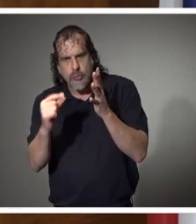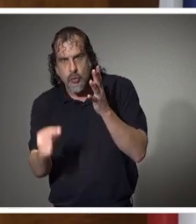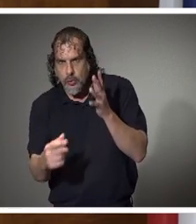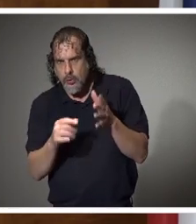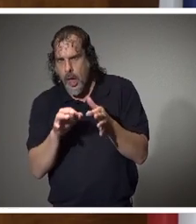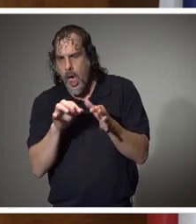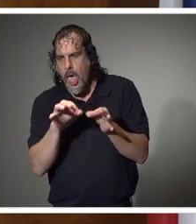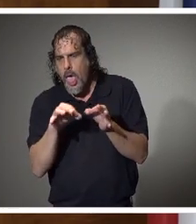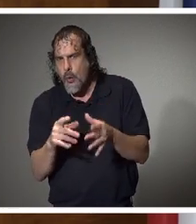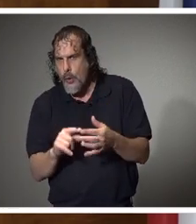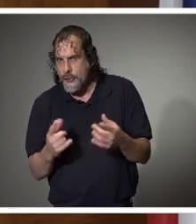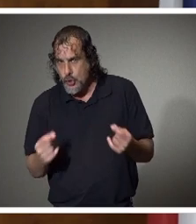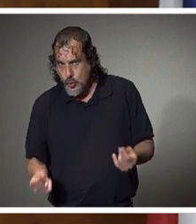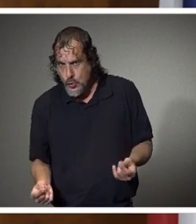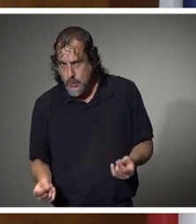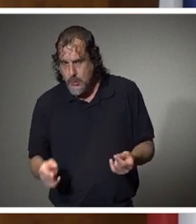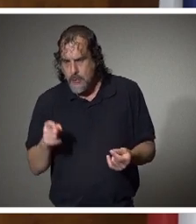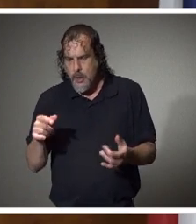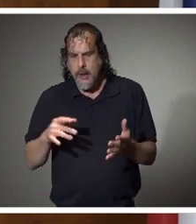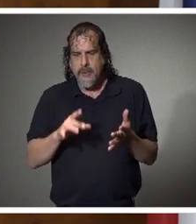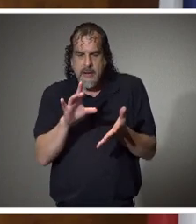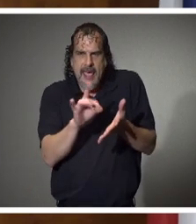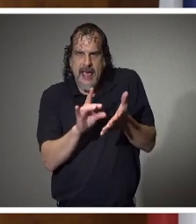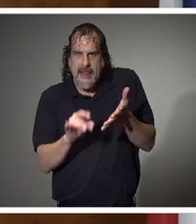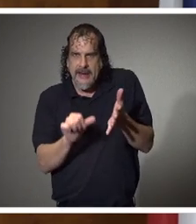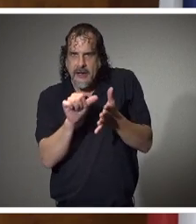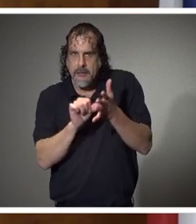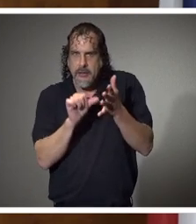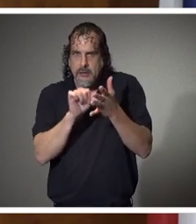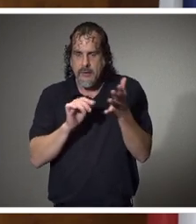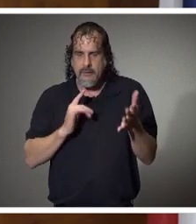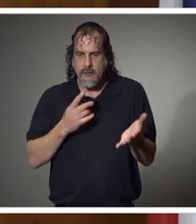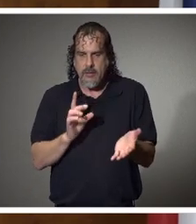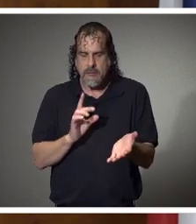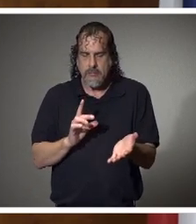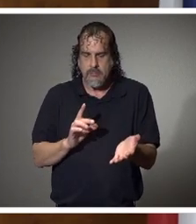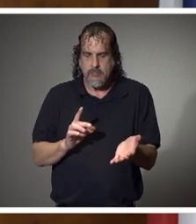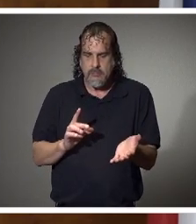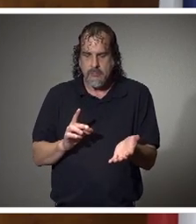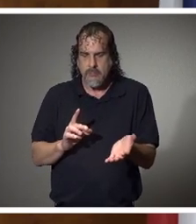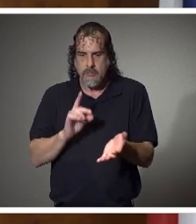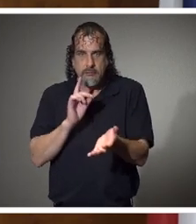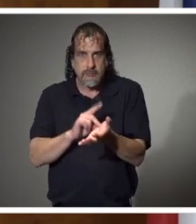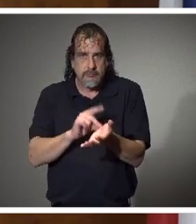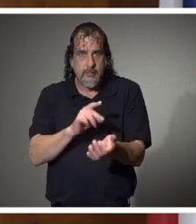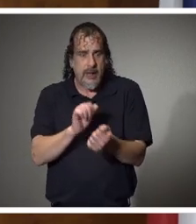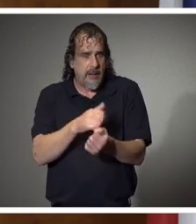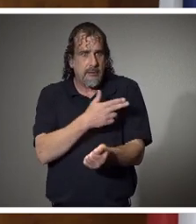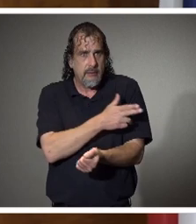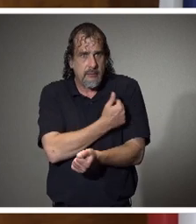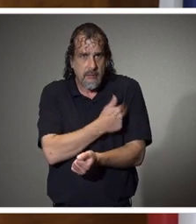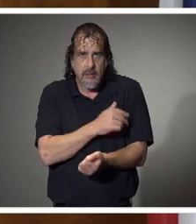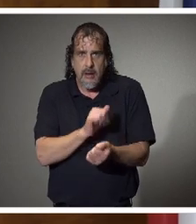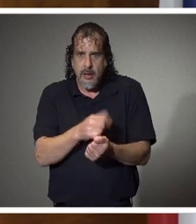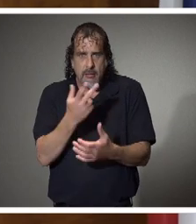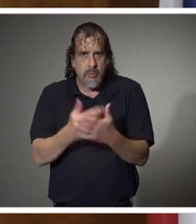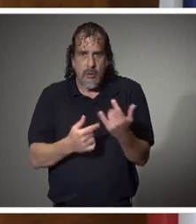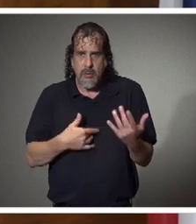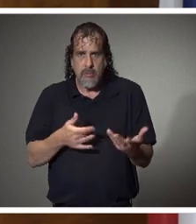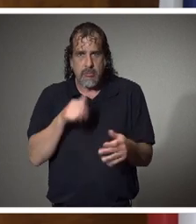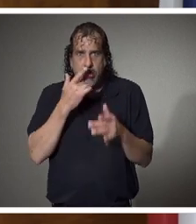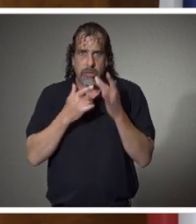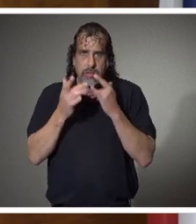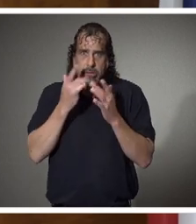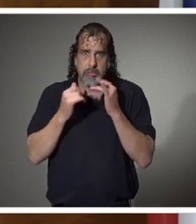our elective procedures, our docs, and our healthcare facilities, which, by the way, are hurting as well. There's no question